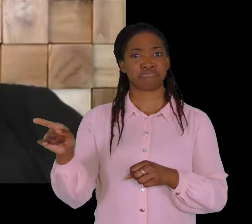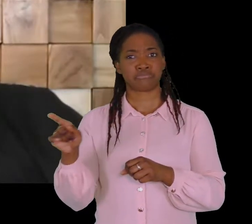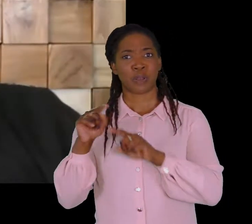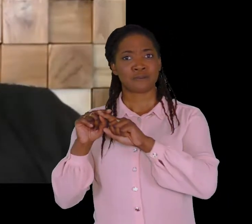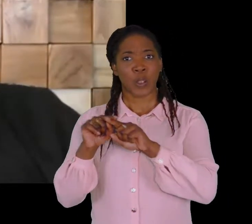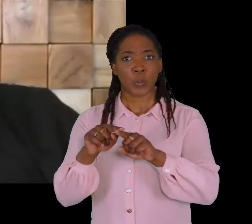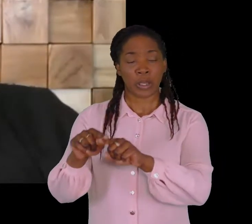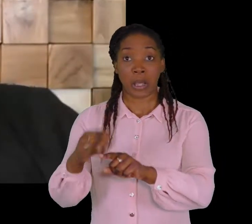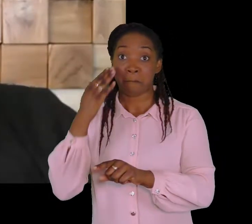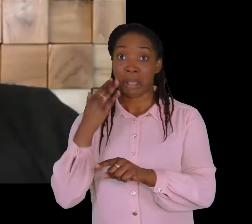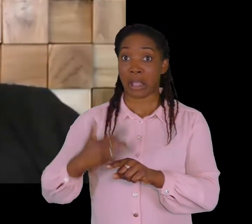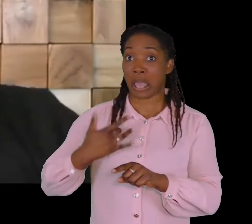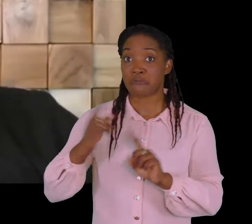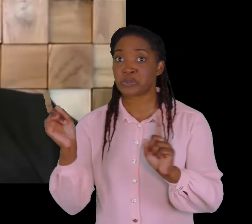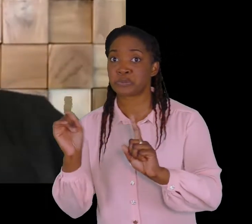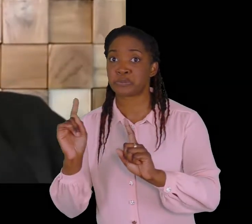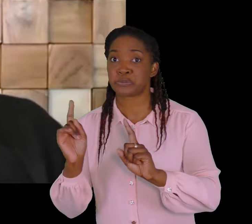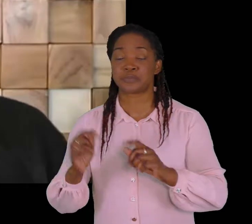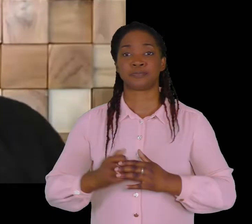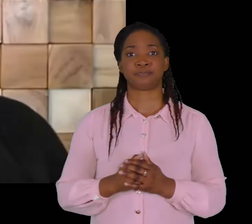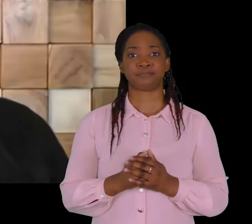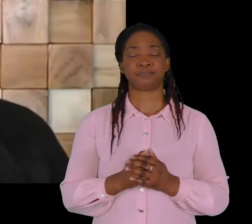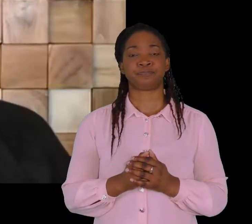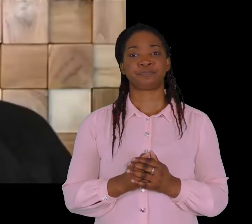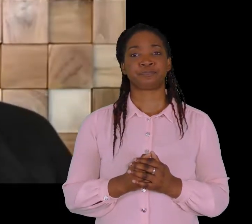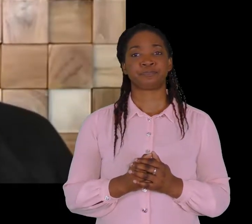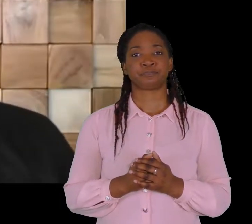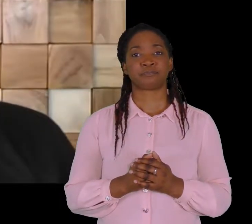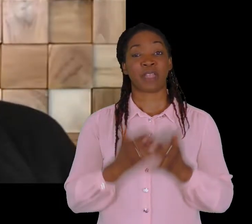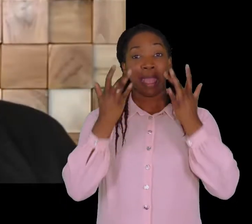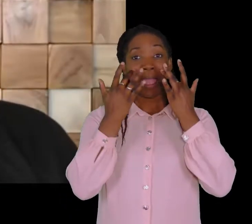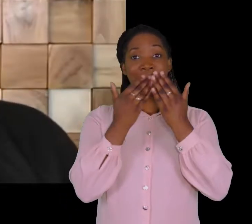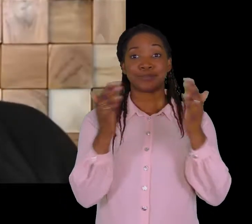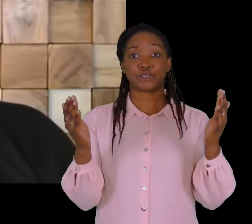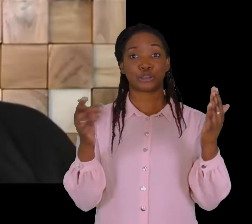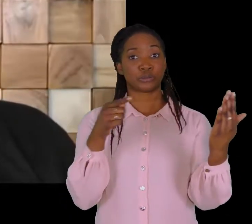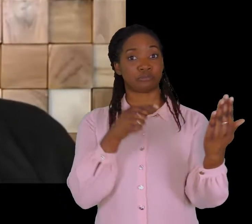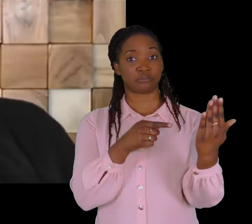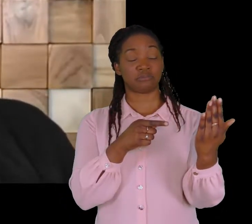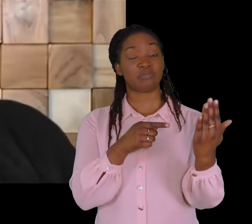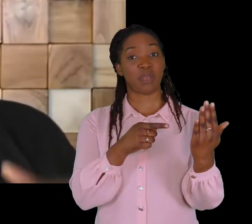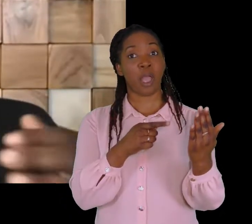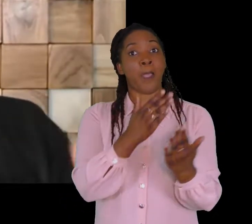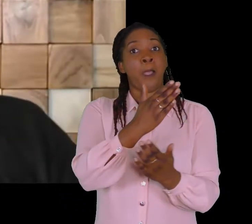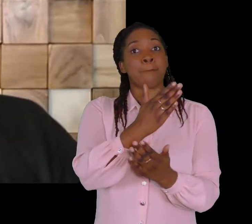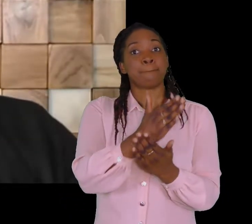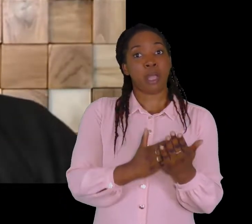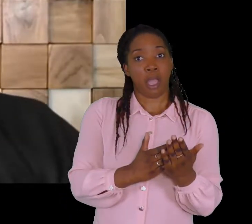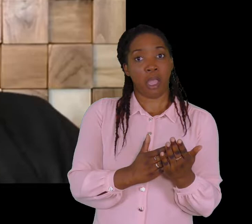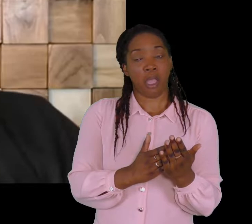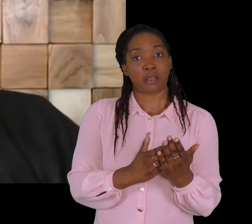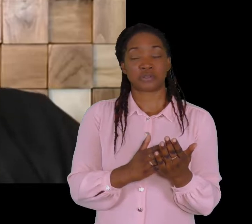W.B. Du Bois Charting Black Lives, which is at the House of Illustration in King's Cross in London. Now, the exhibition was a